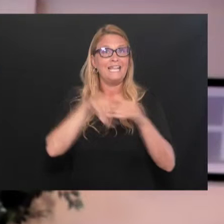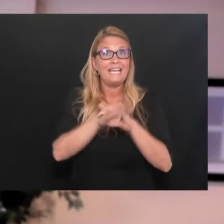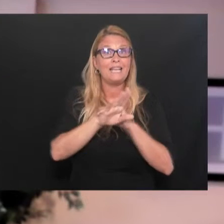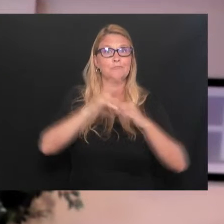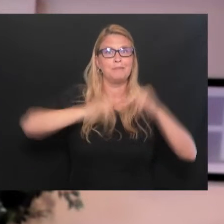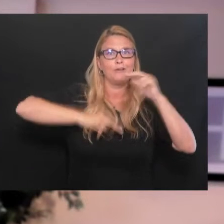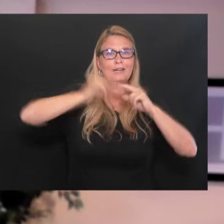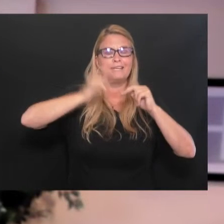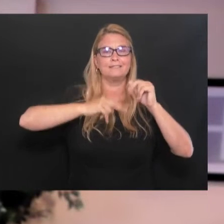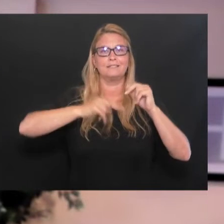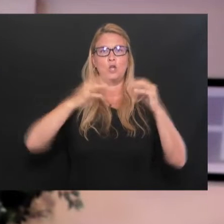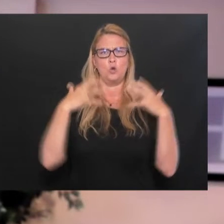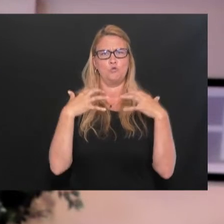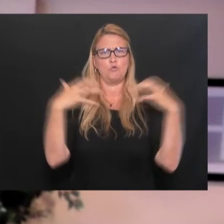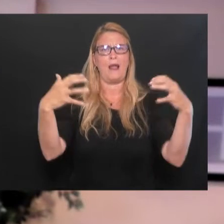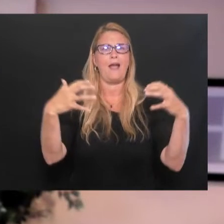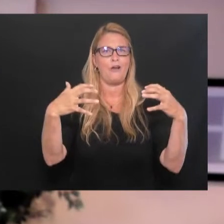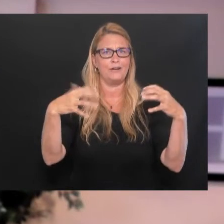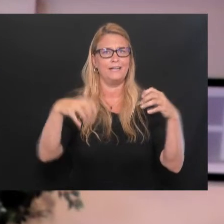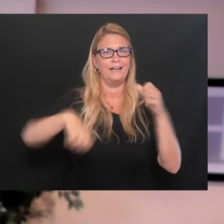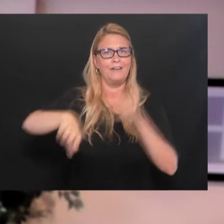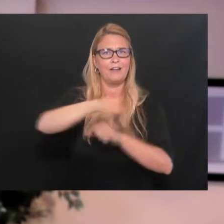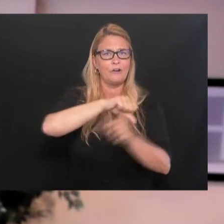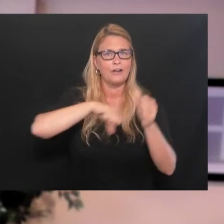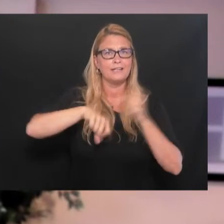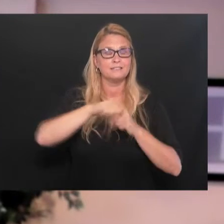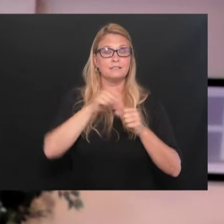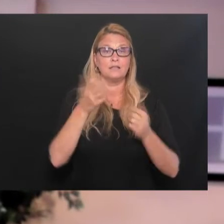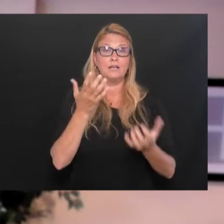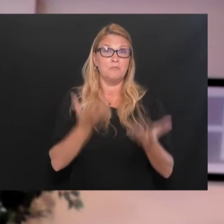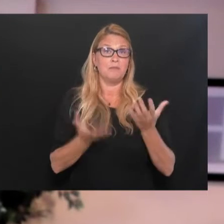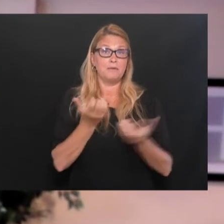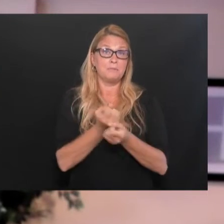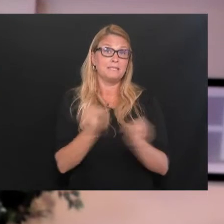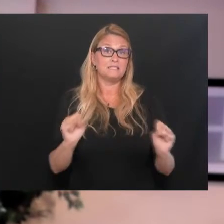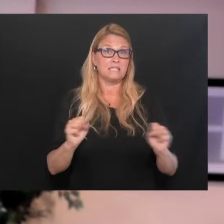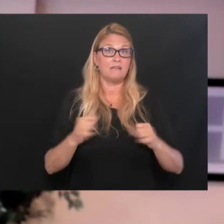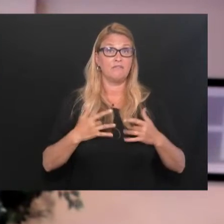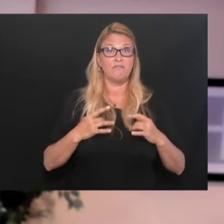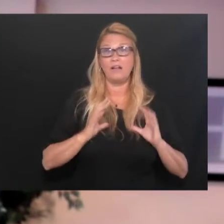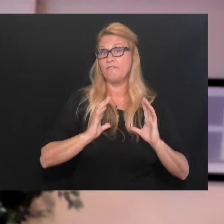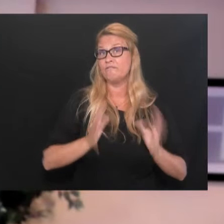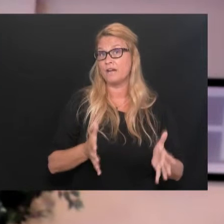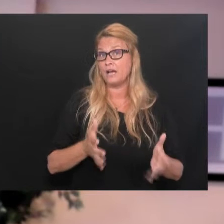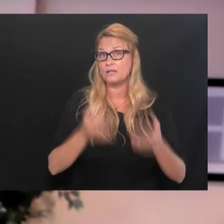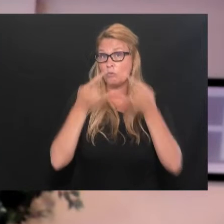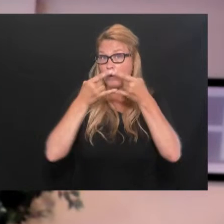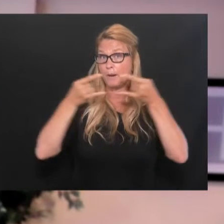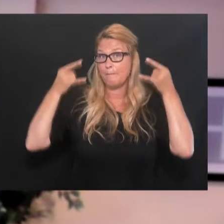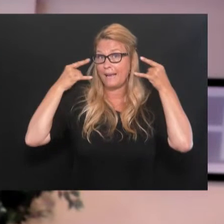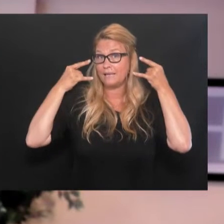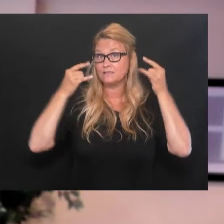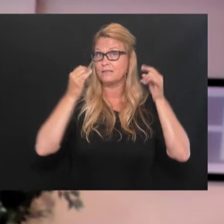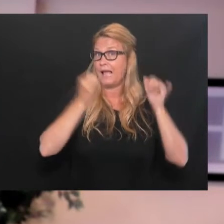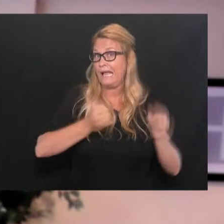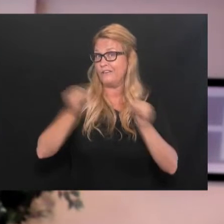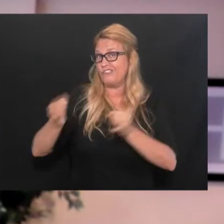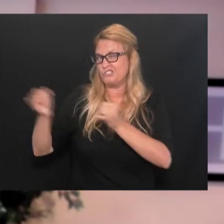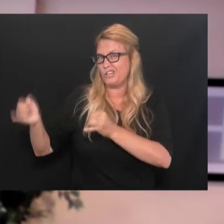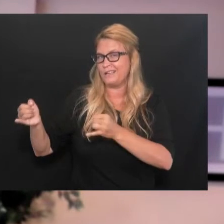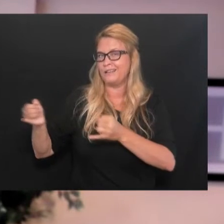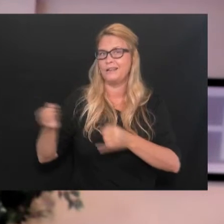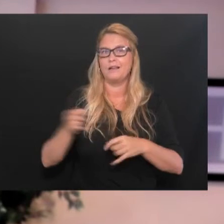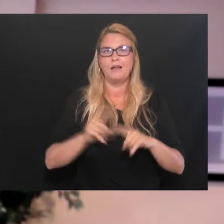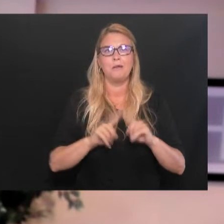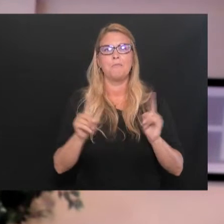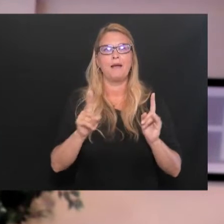crowded environments, I think that it still may be safe for us to choose to wear a mask at the individual level. But, as the